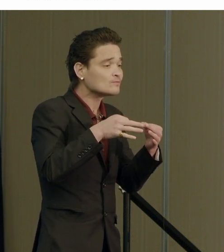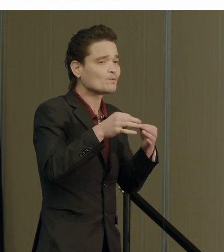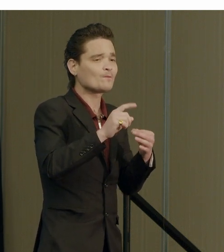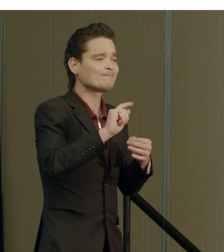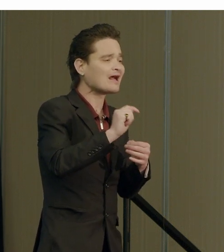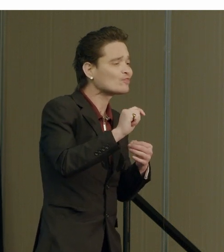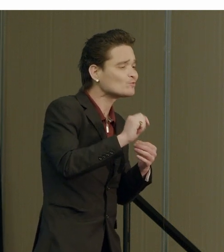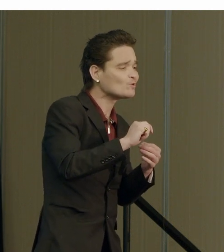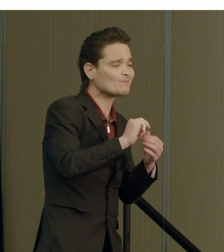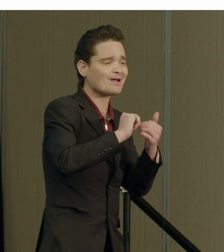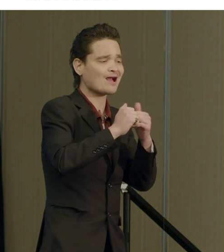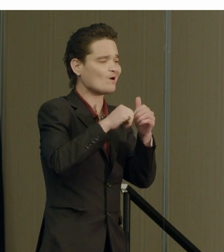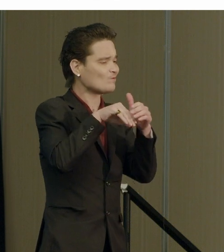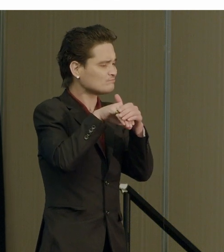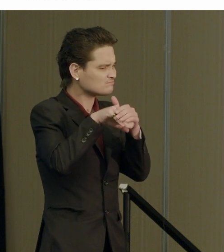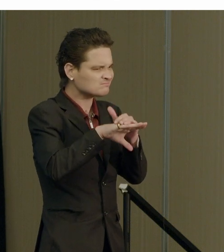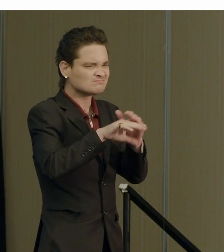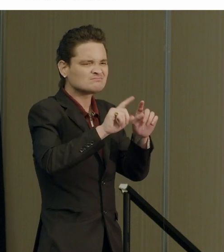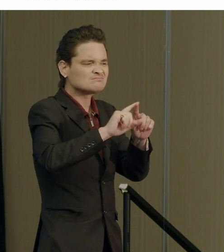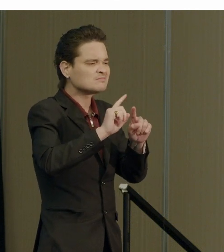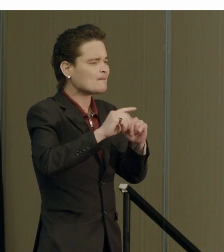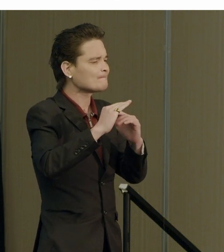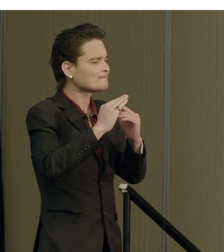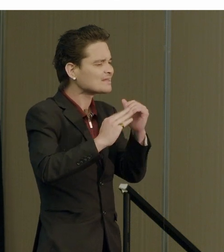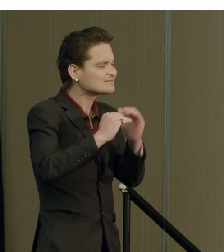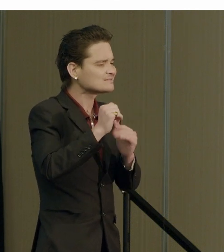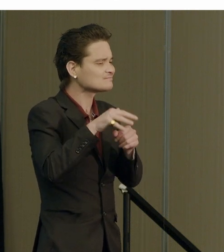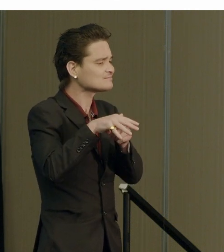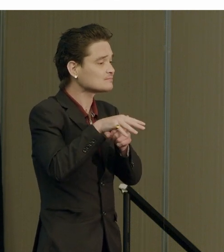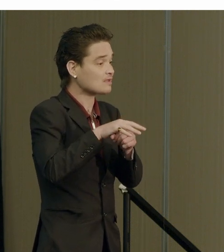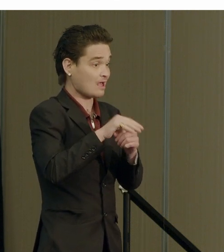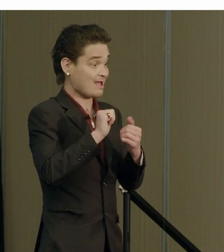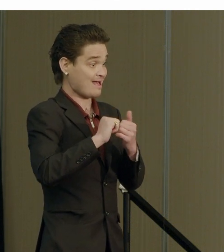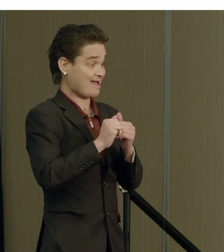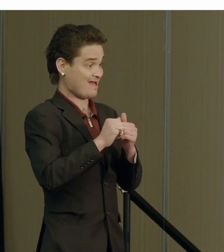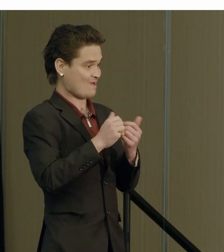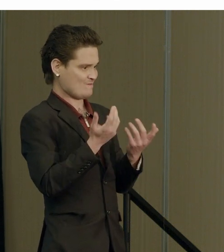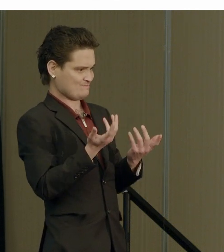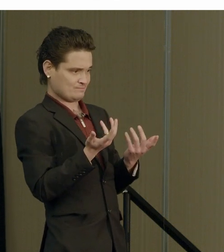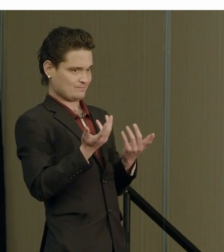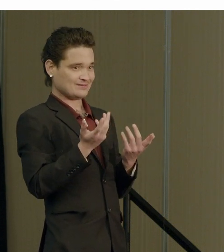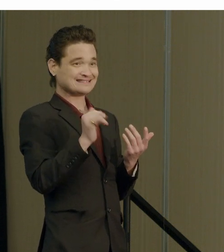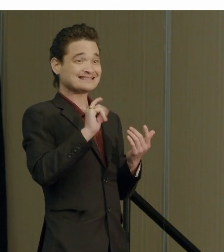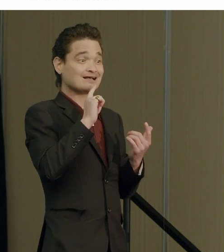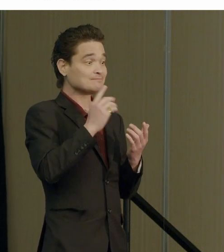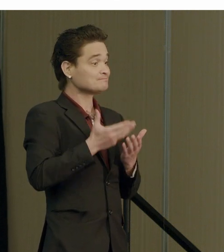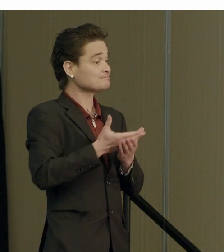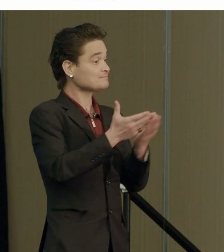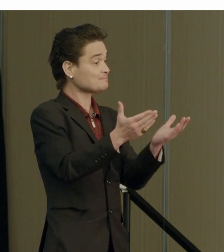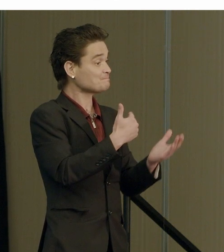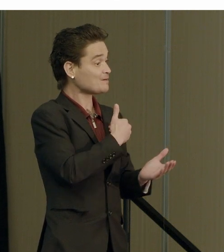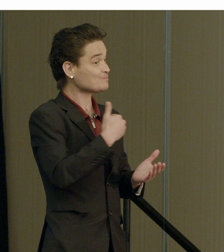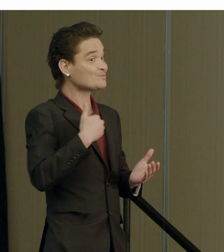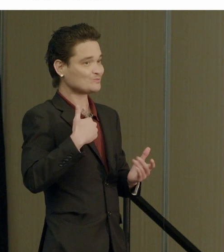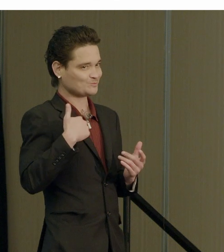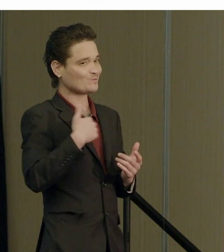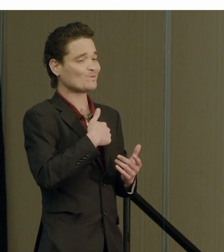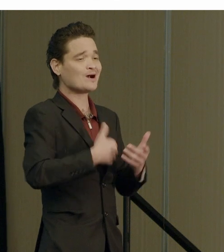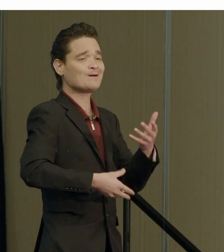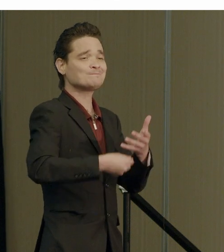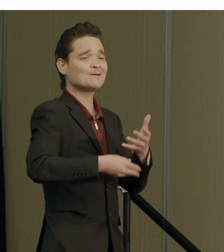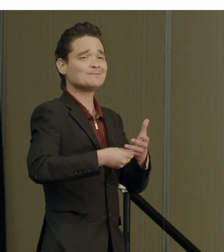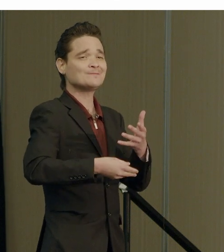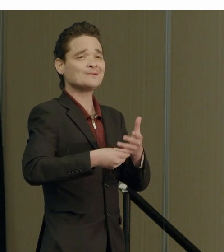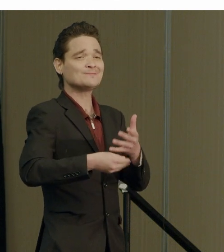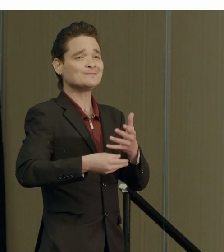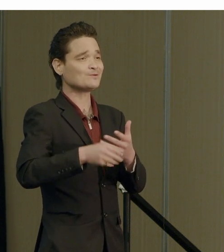community members like yourselves. We have a wheelchair icon that was previously available on Android and iOS and is now expanding to desktop